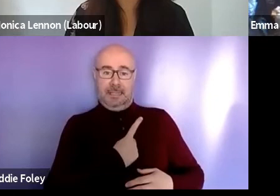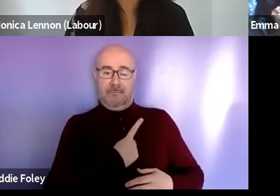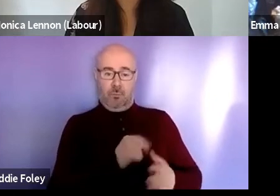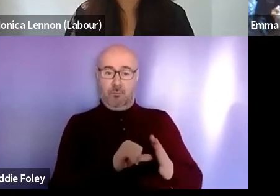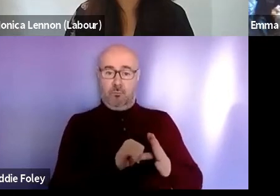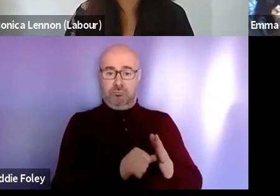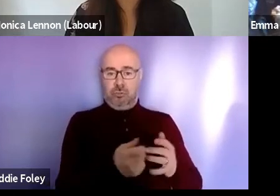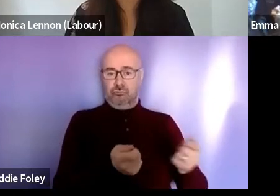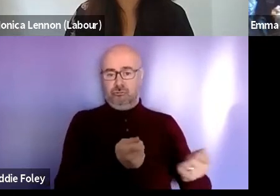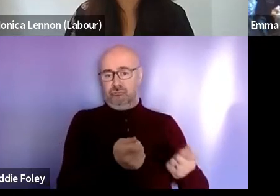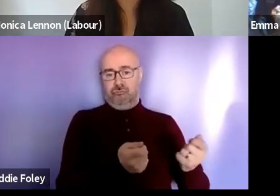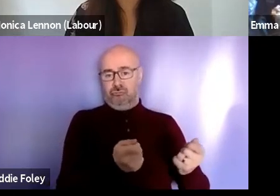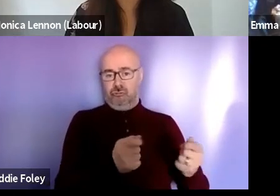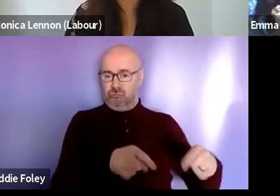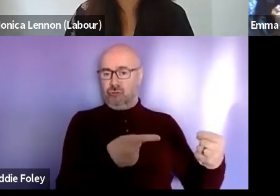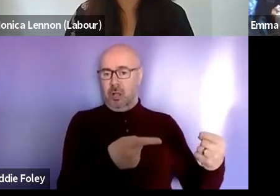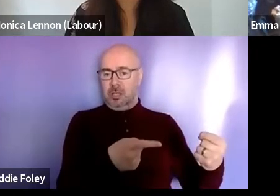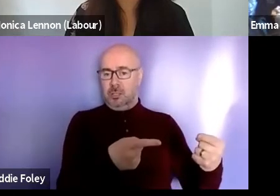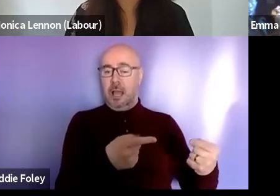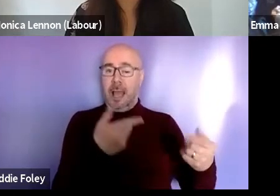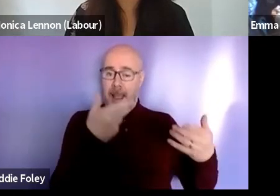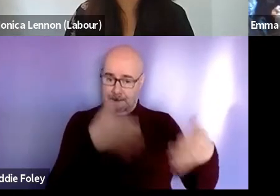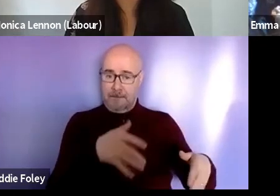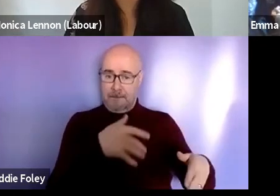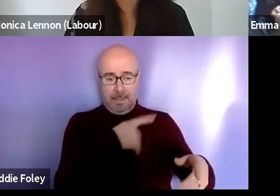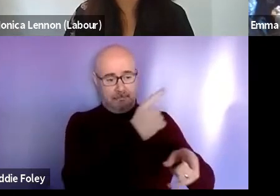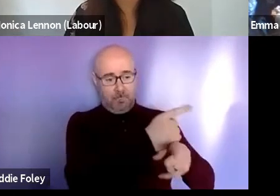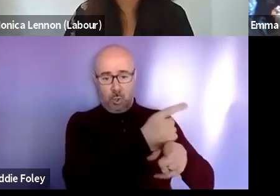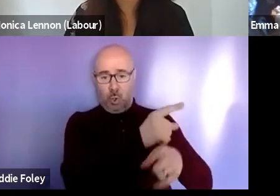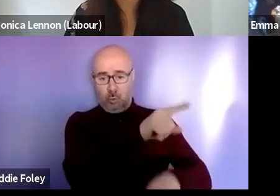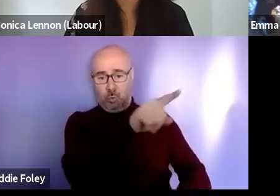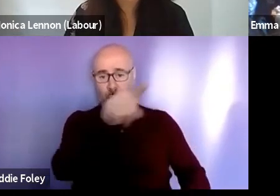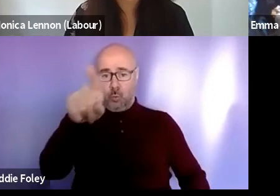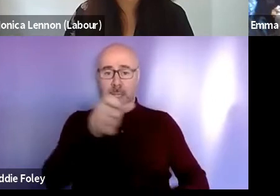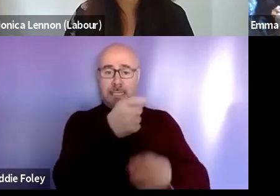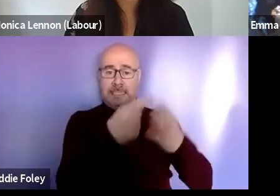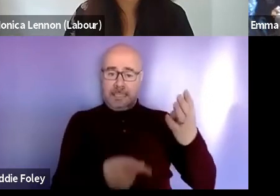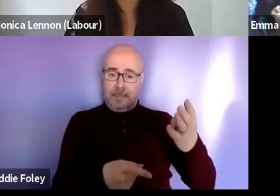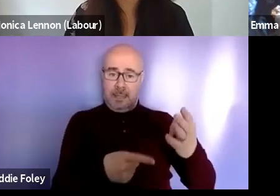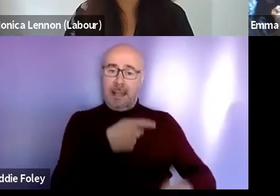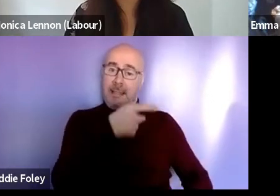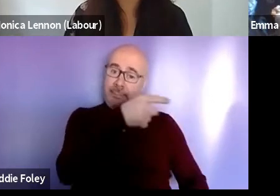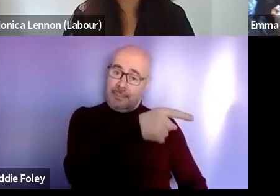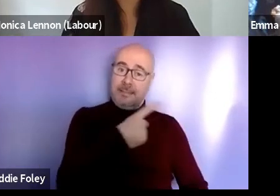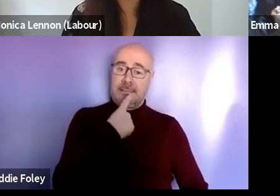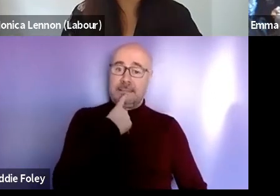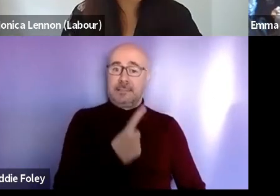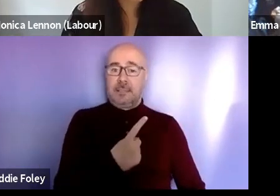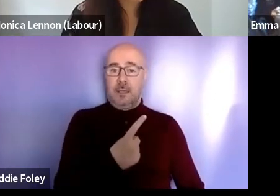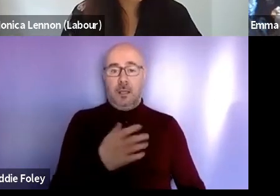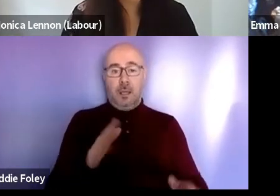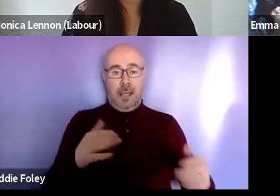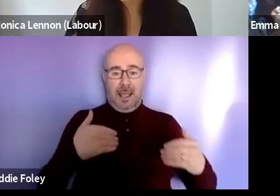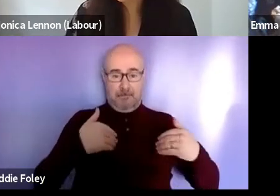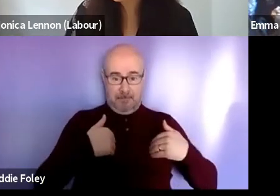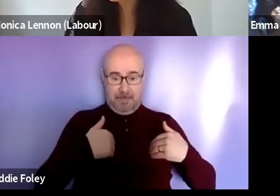some disabled people who one of the barriers to doing self-directed care is that they have to become, in